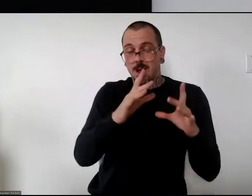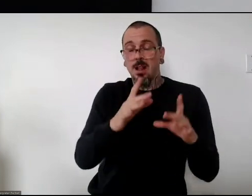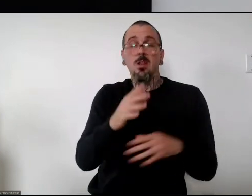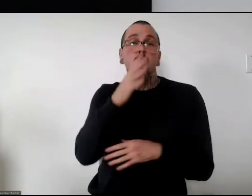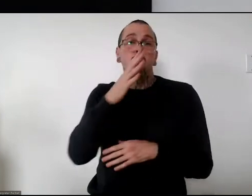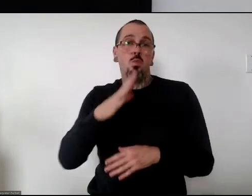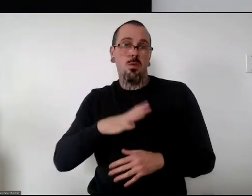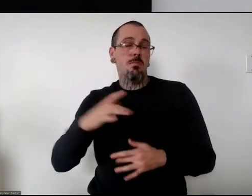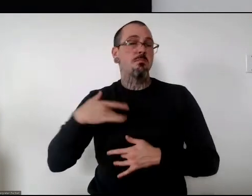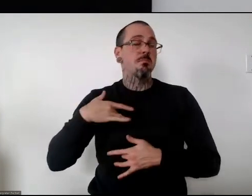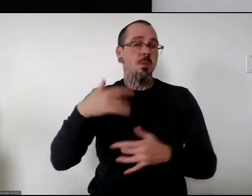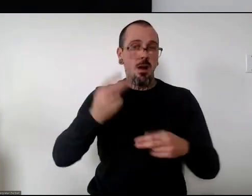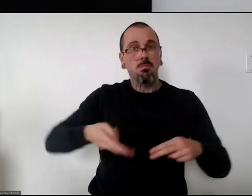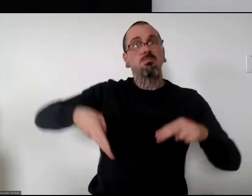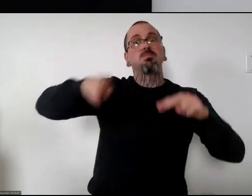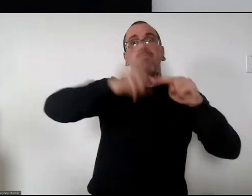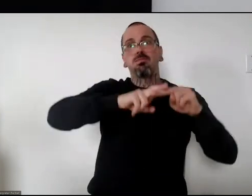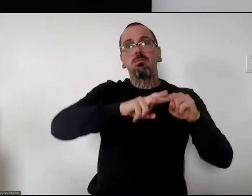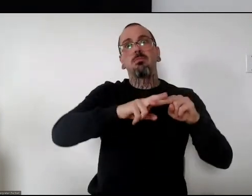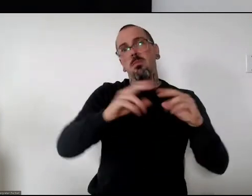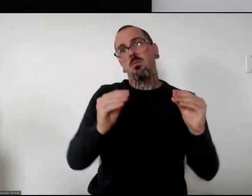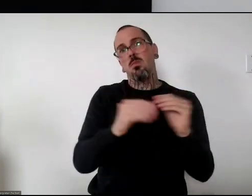in 10 victims.